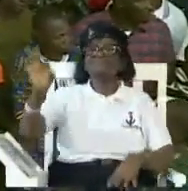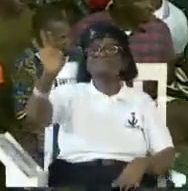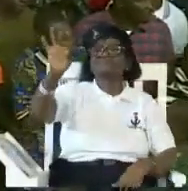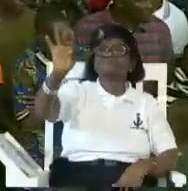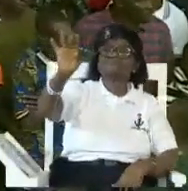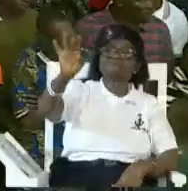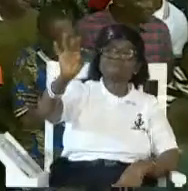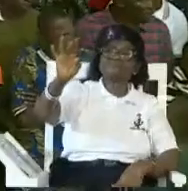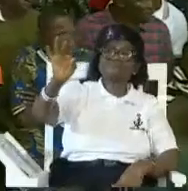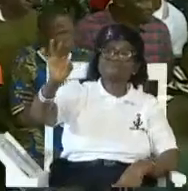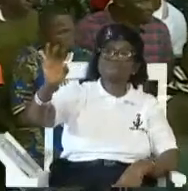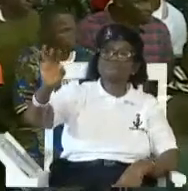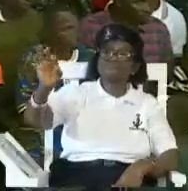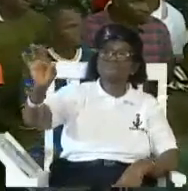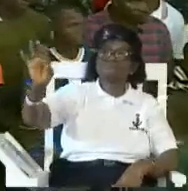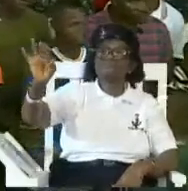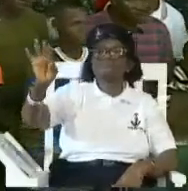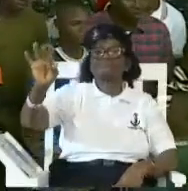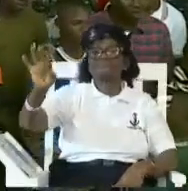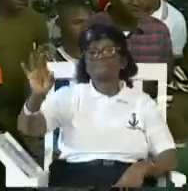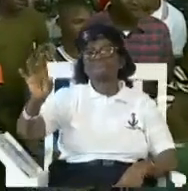19.